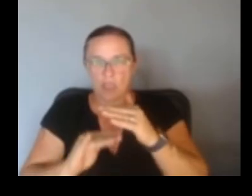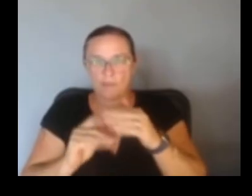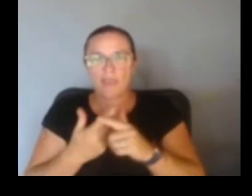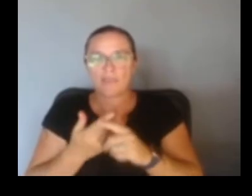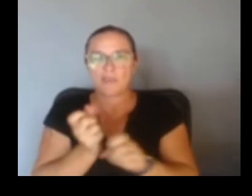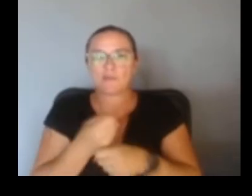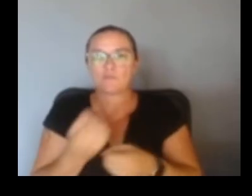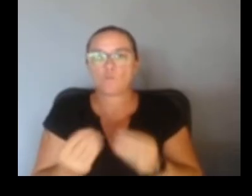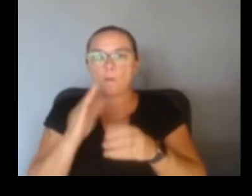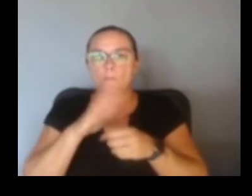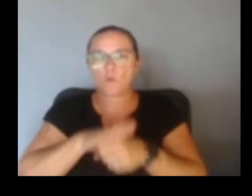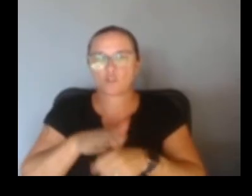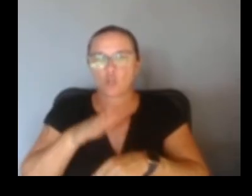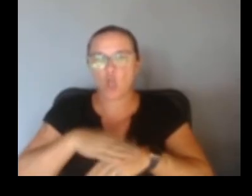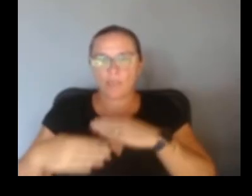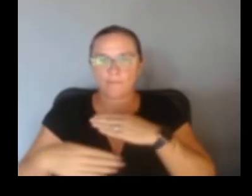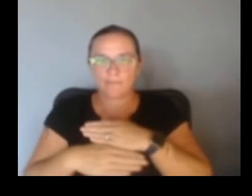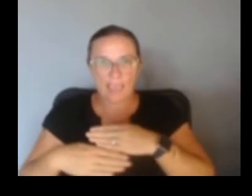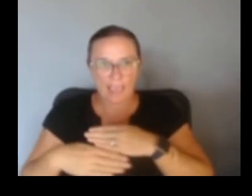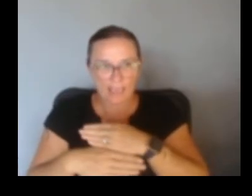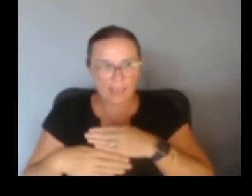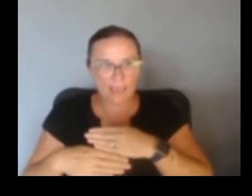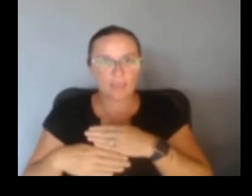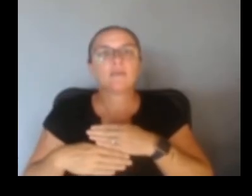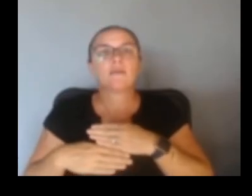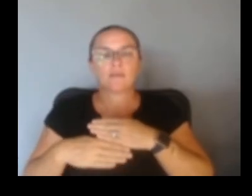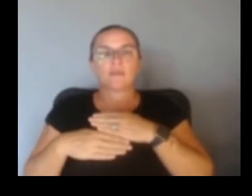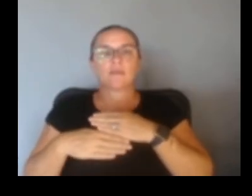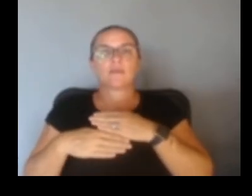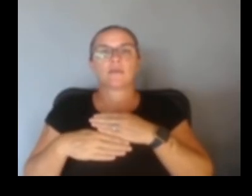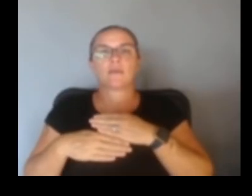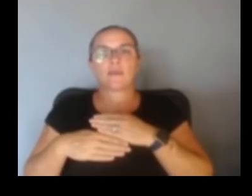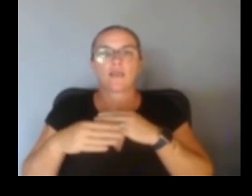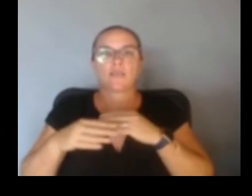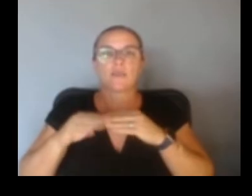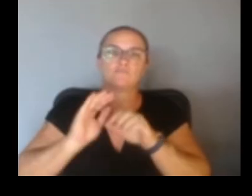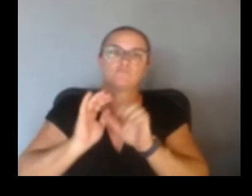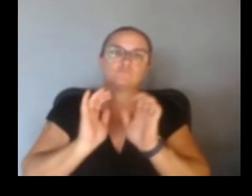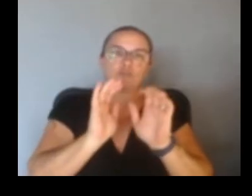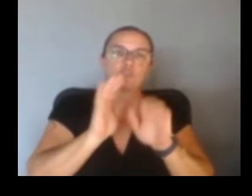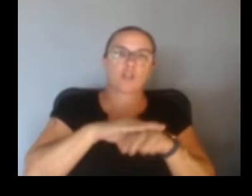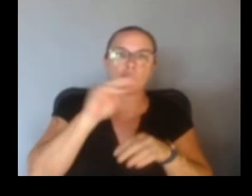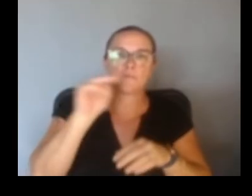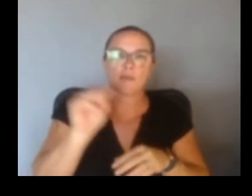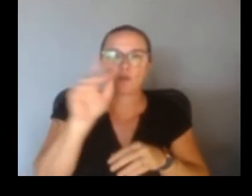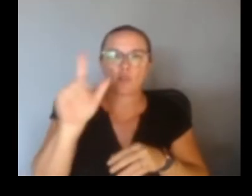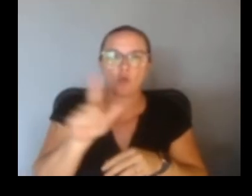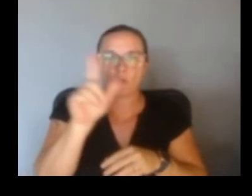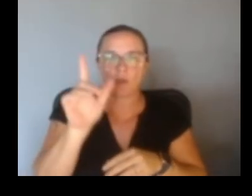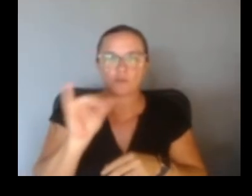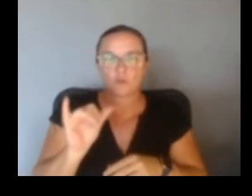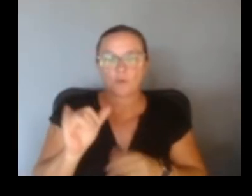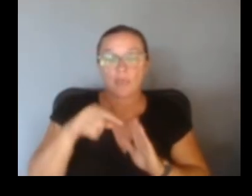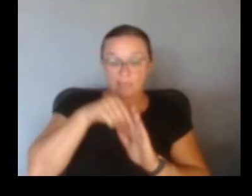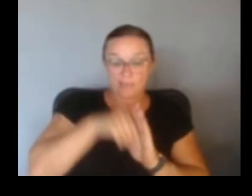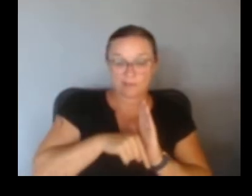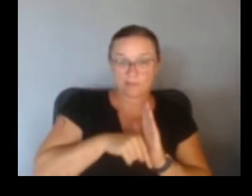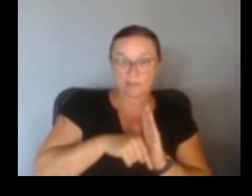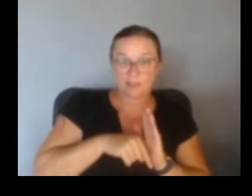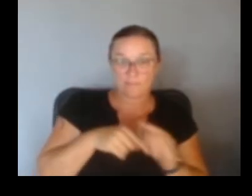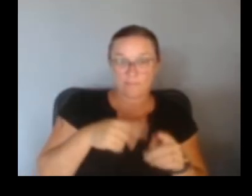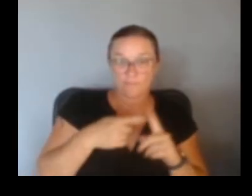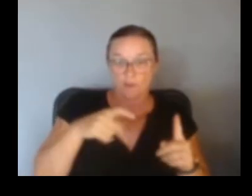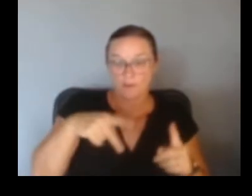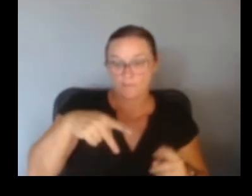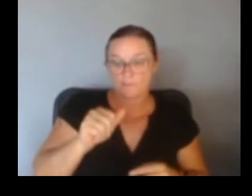flank and as well against Maunaloa to the northwest. Deep earthquakes from Pahala continue. This is all associated